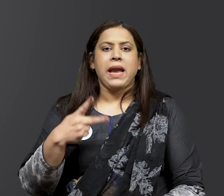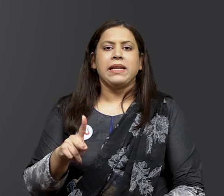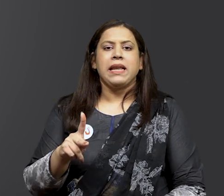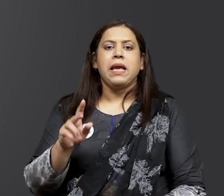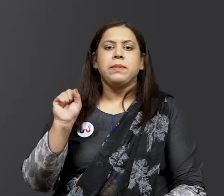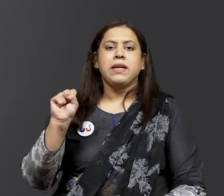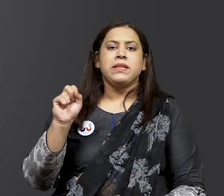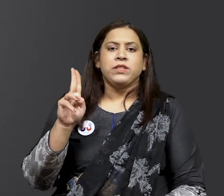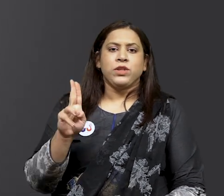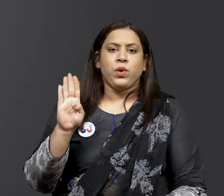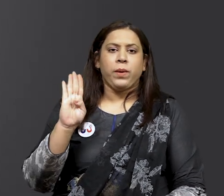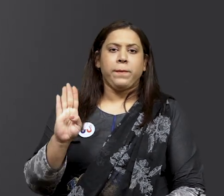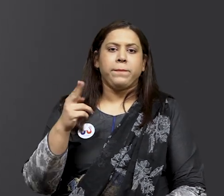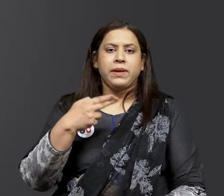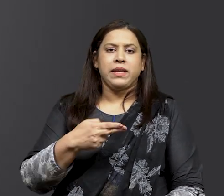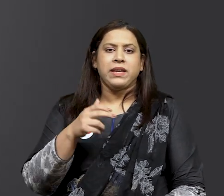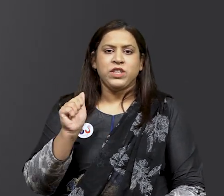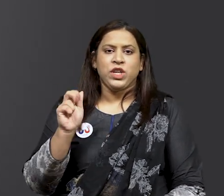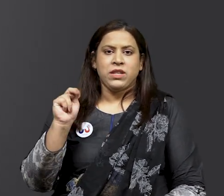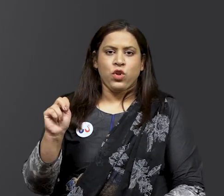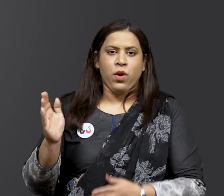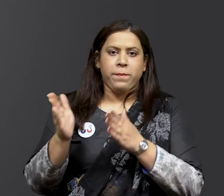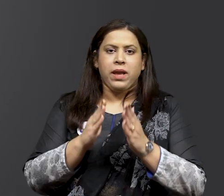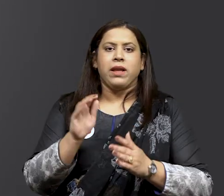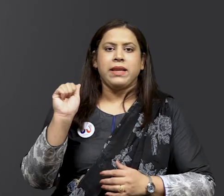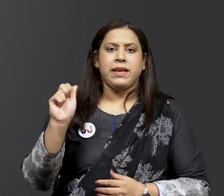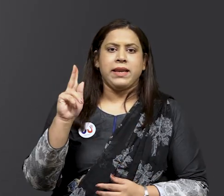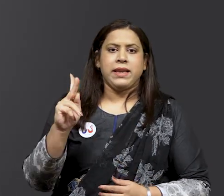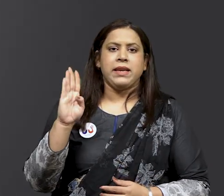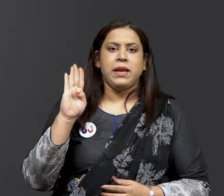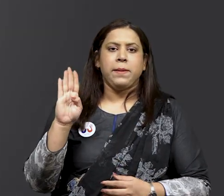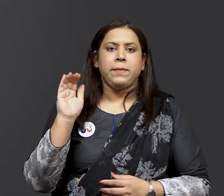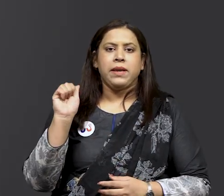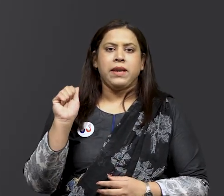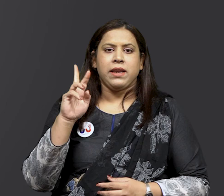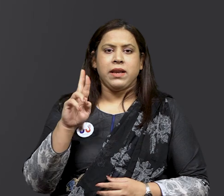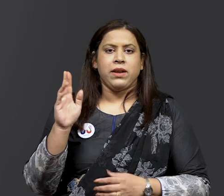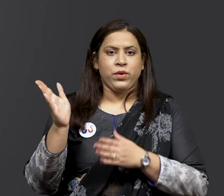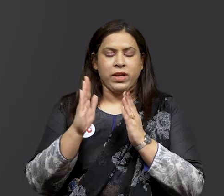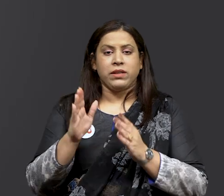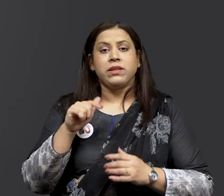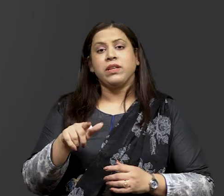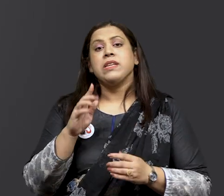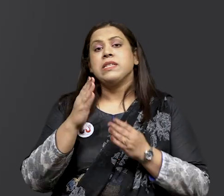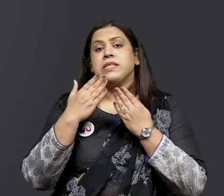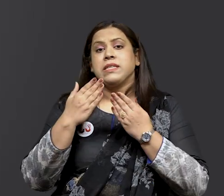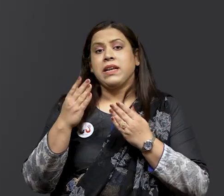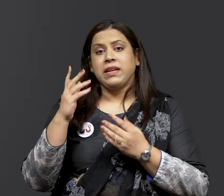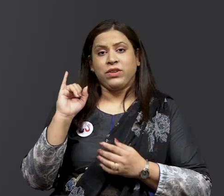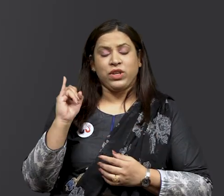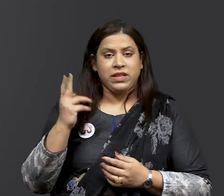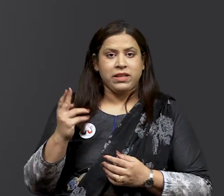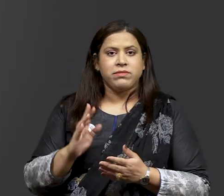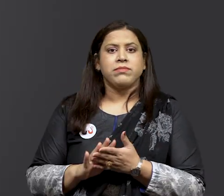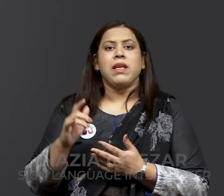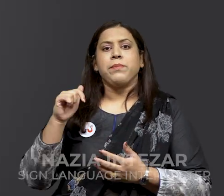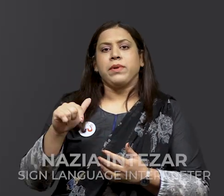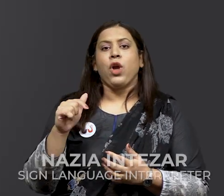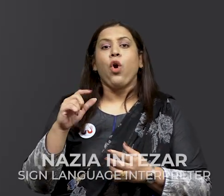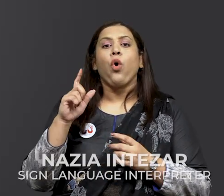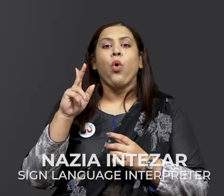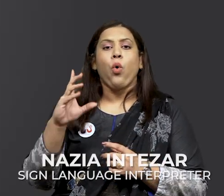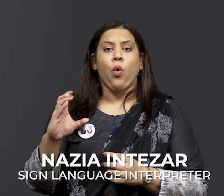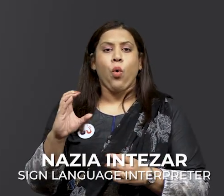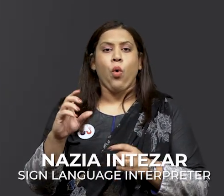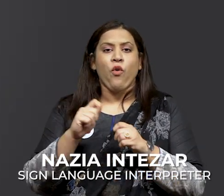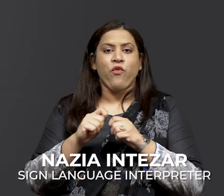My name is Subhan Akbar Khan, and I'm currently studying in A1, now moving into A2, studying at SICAS. I'm a co-founder